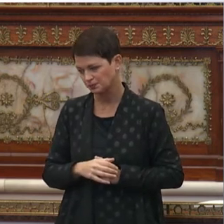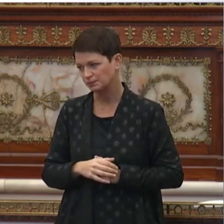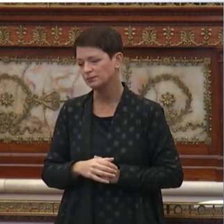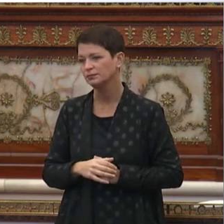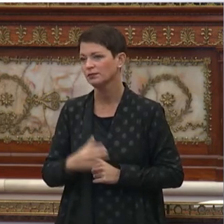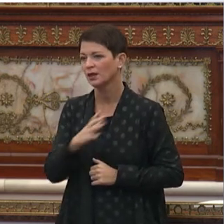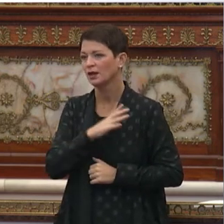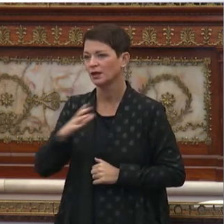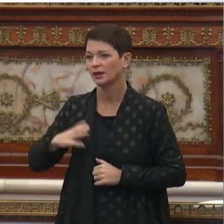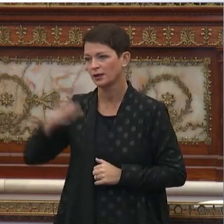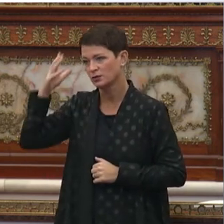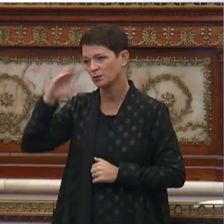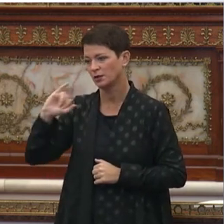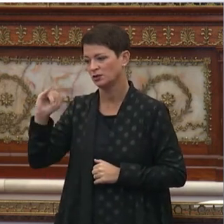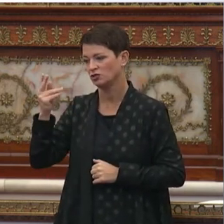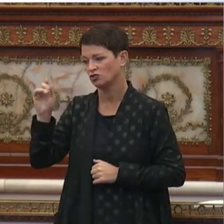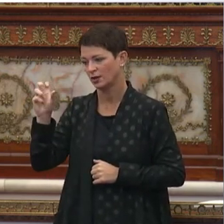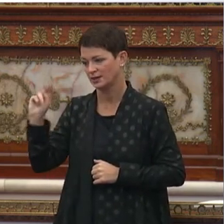Councilman Johnson.